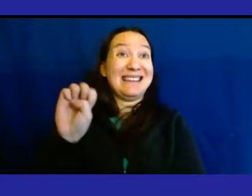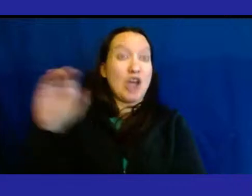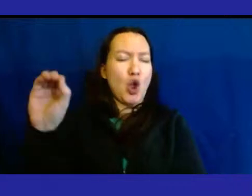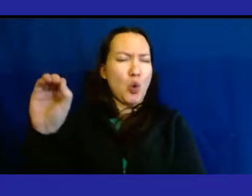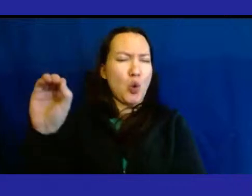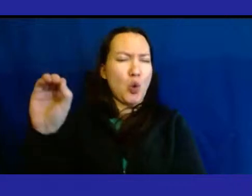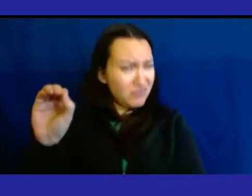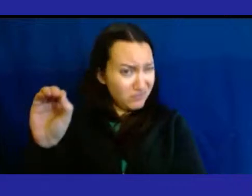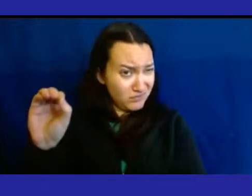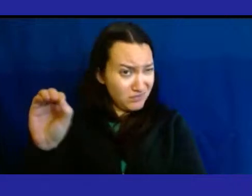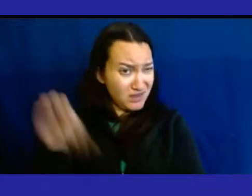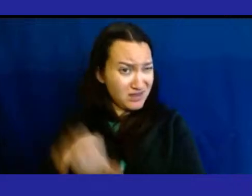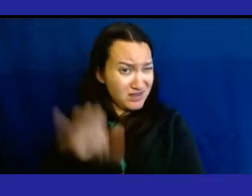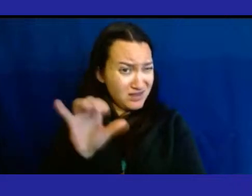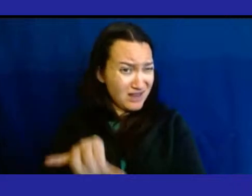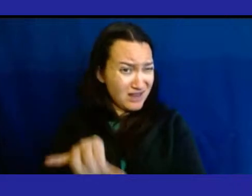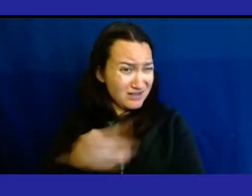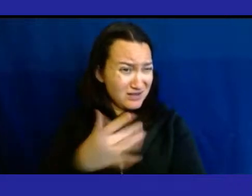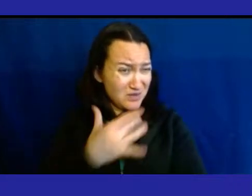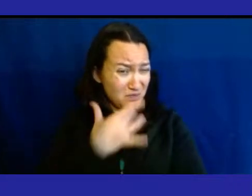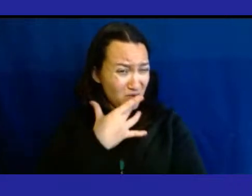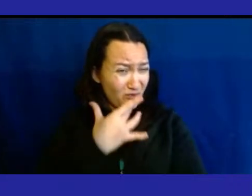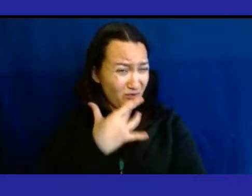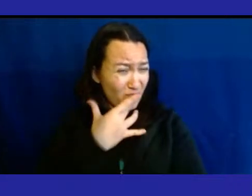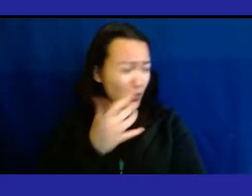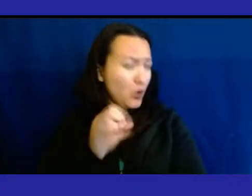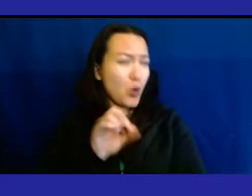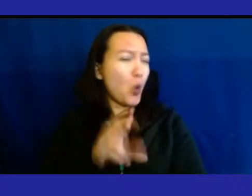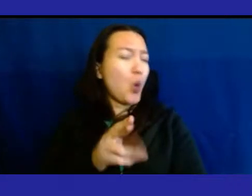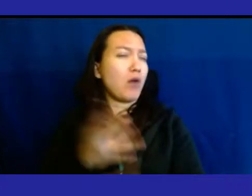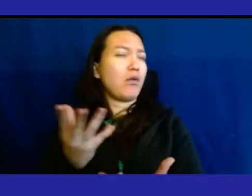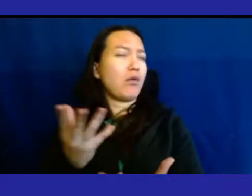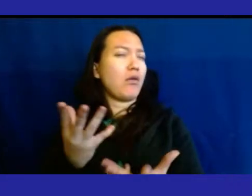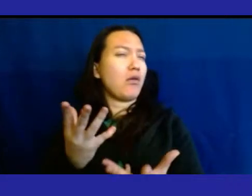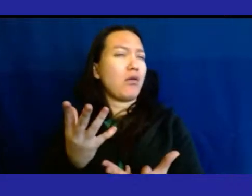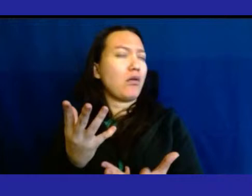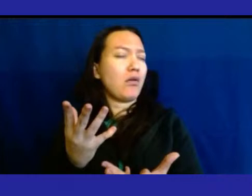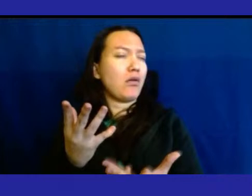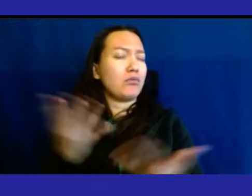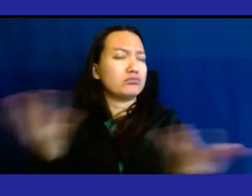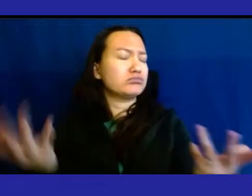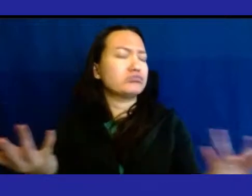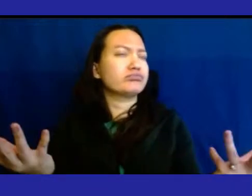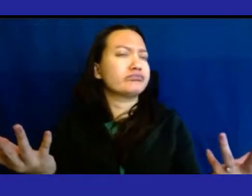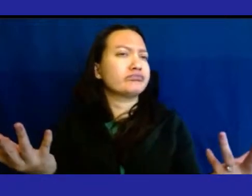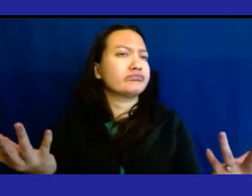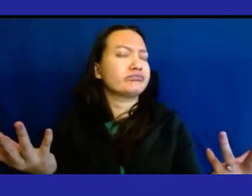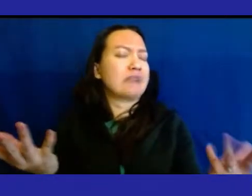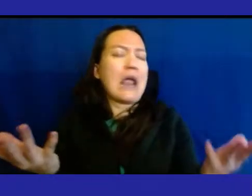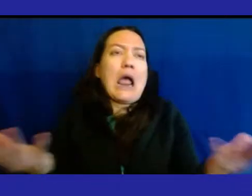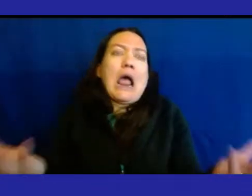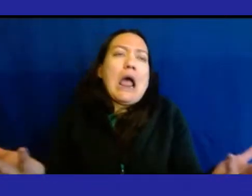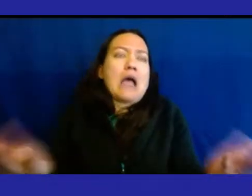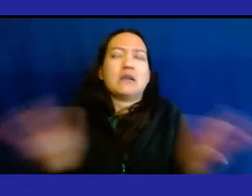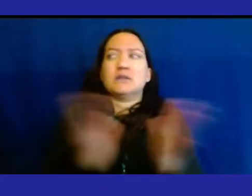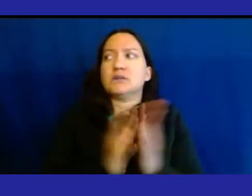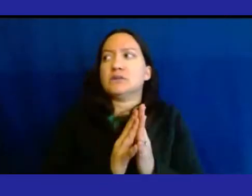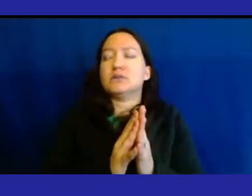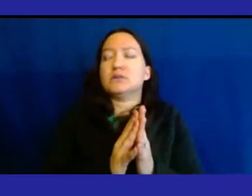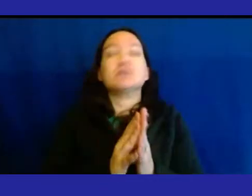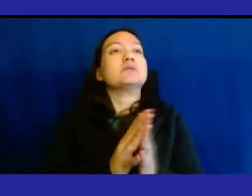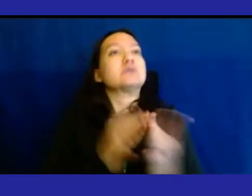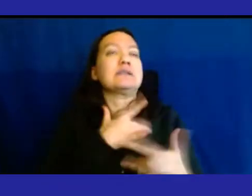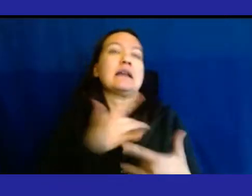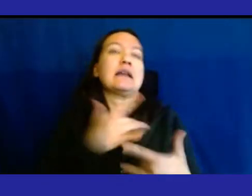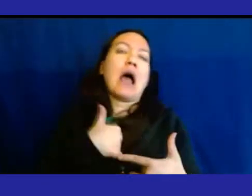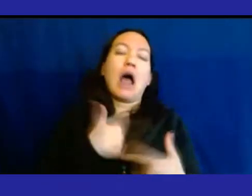what we want, or what is the right? I mean, I often will. I mean, I always